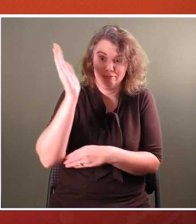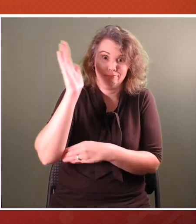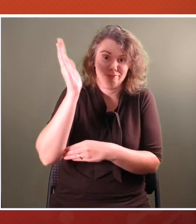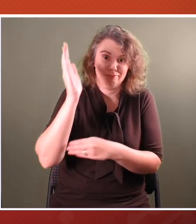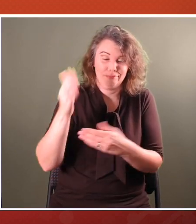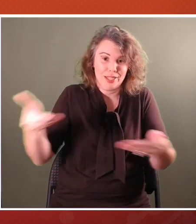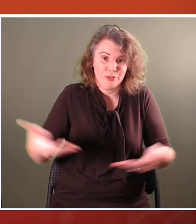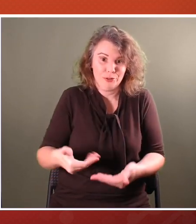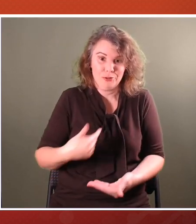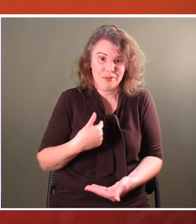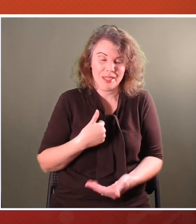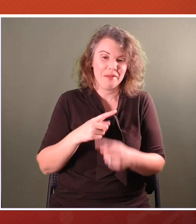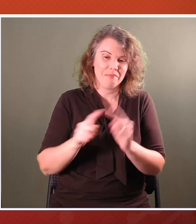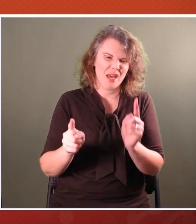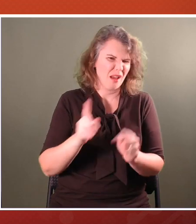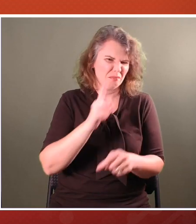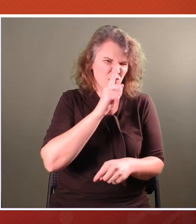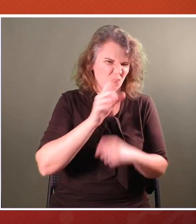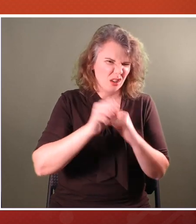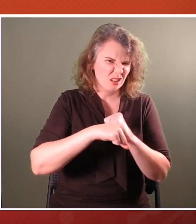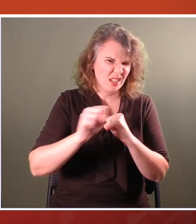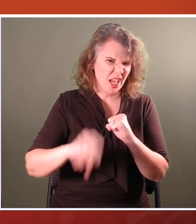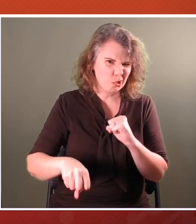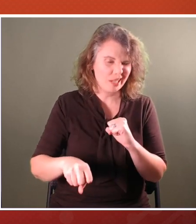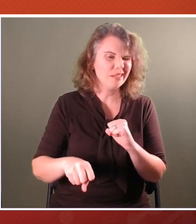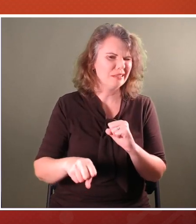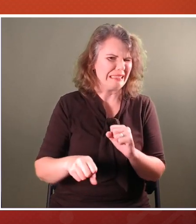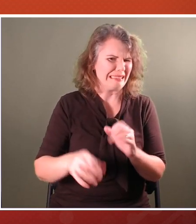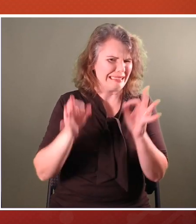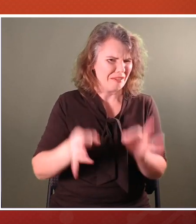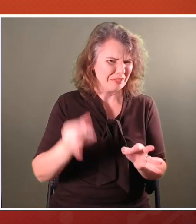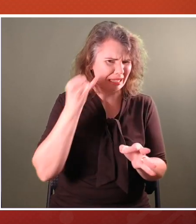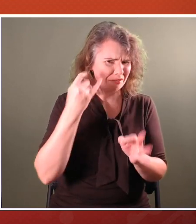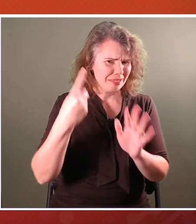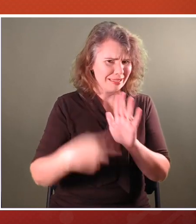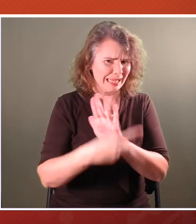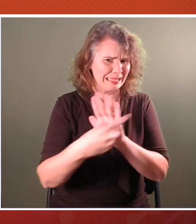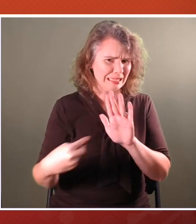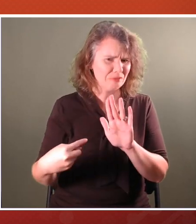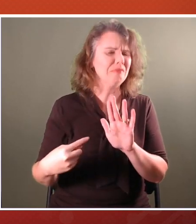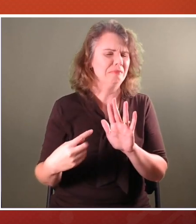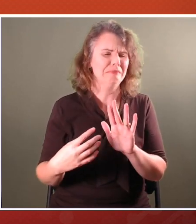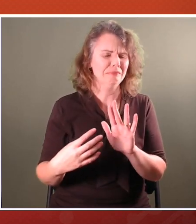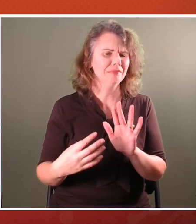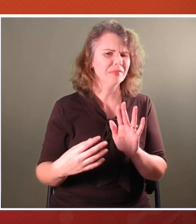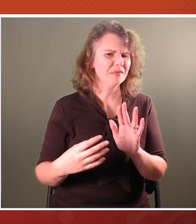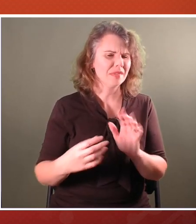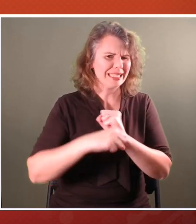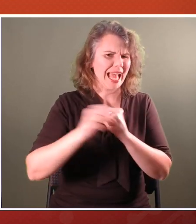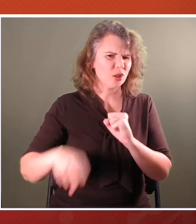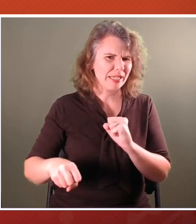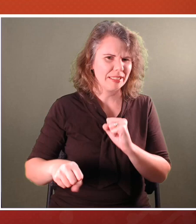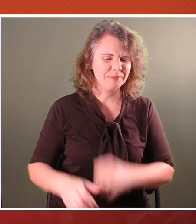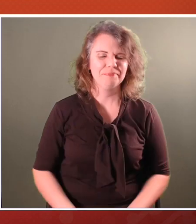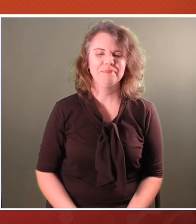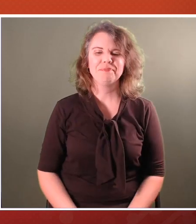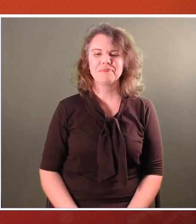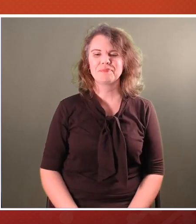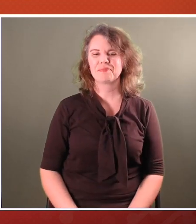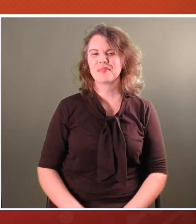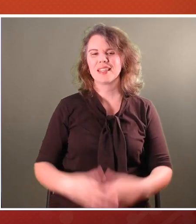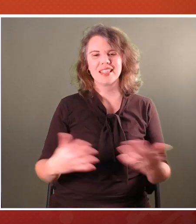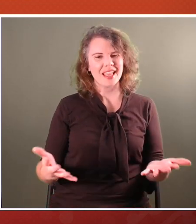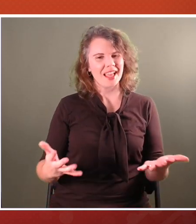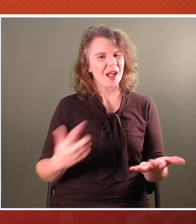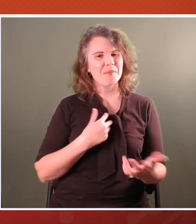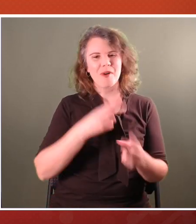But whatever it was, I'm sure it was greatly exaggerated, particularly maybe the unflattering parts. I'm very